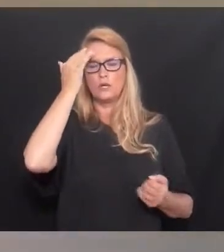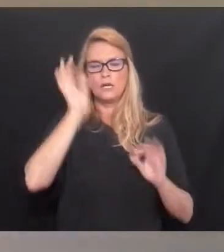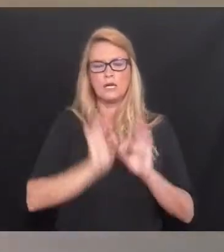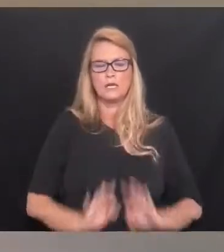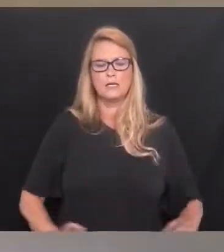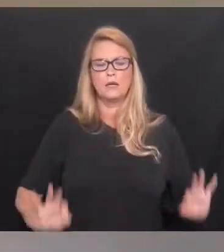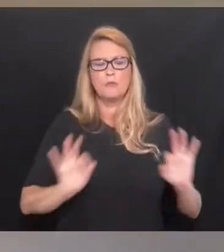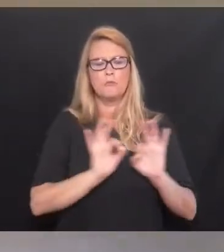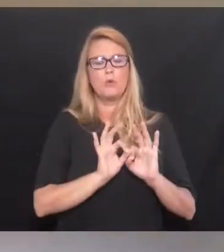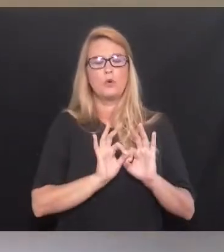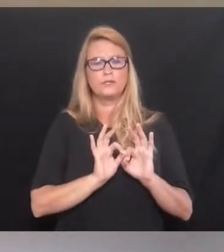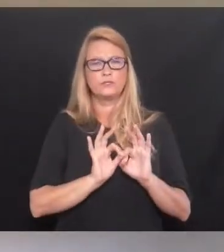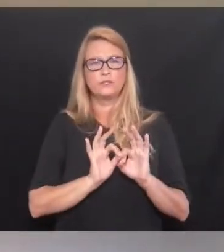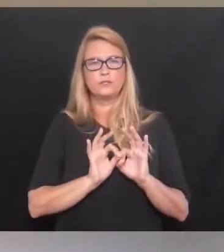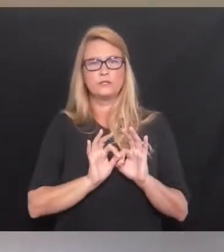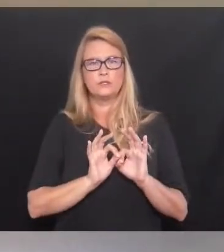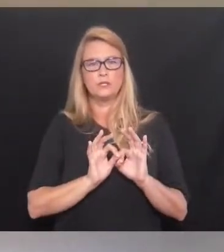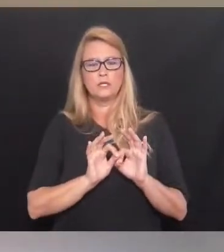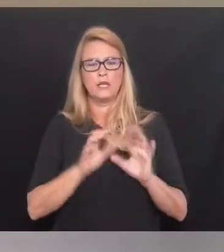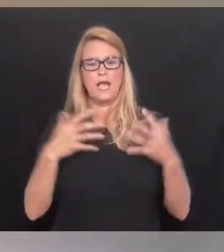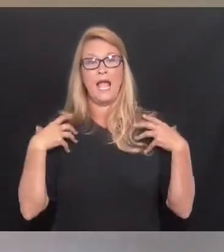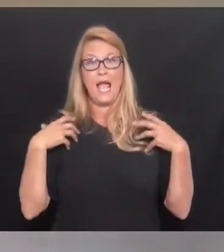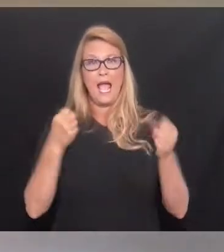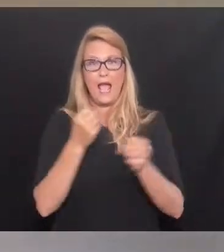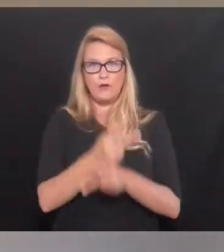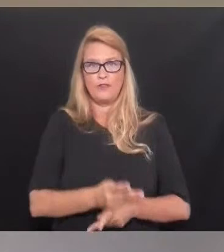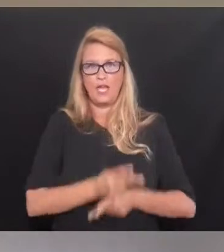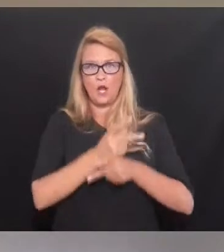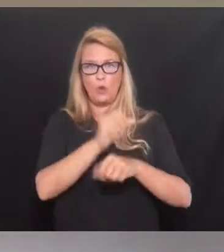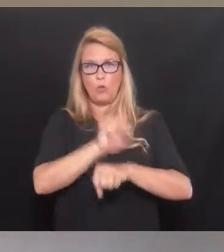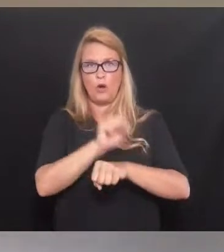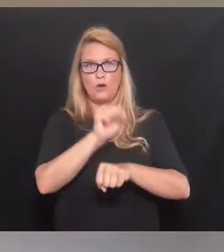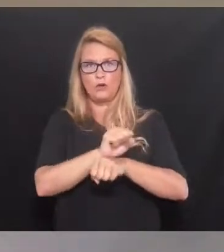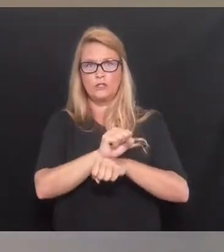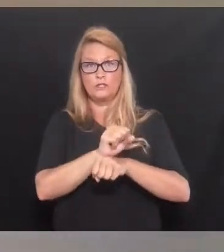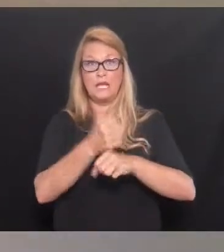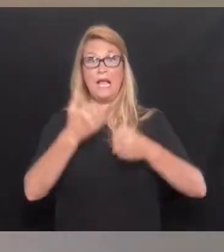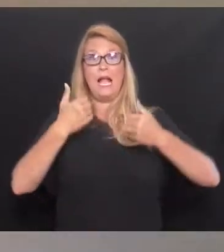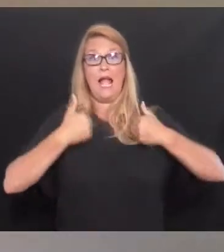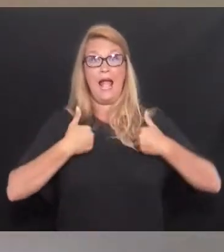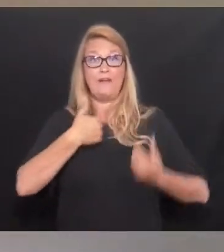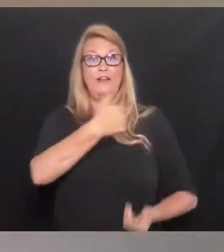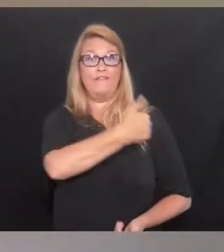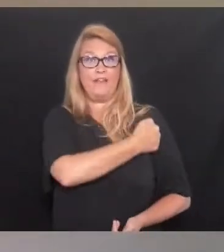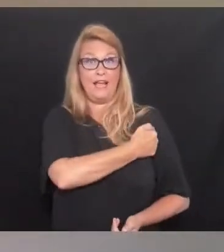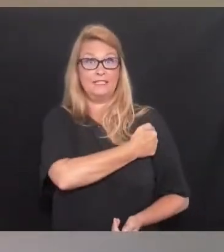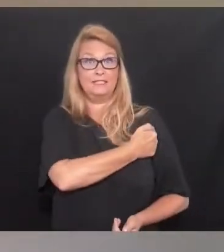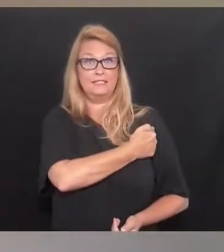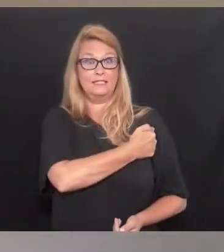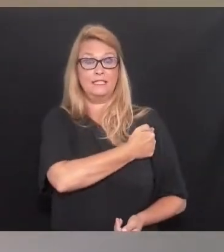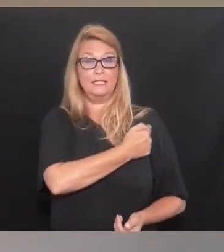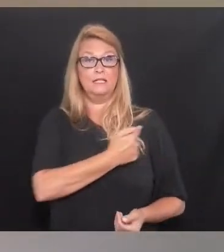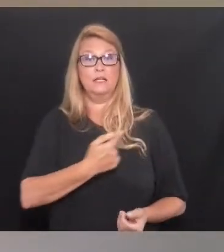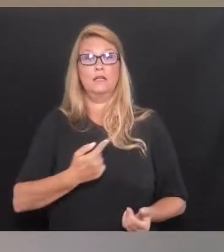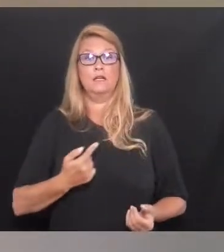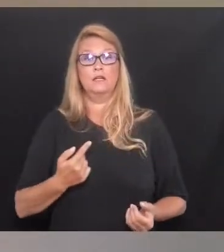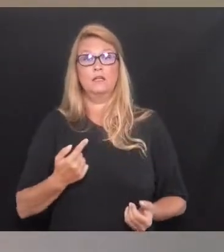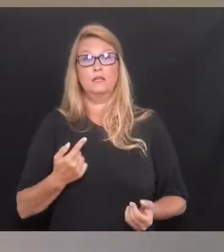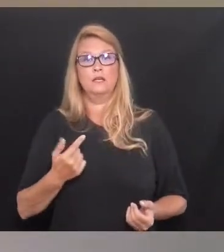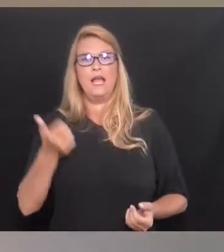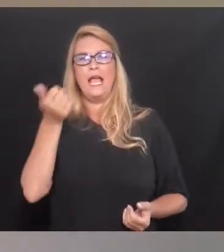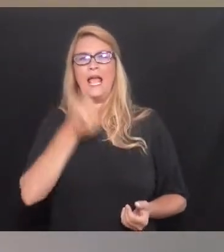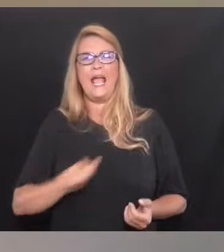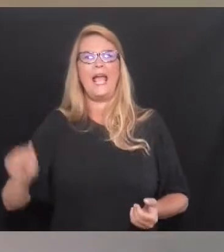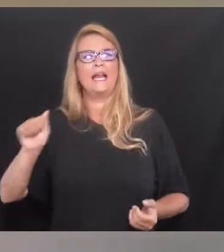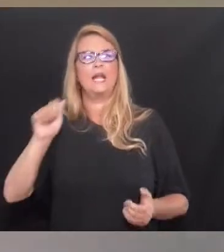healthcare workers, you know, being vaccinated with the COVID vaccine, and any sort of